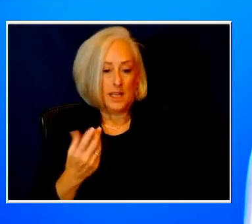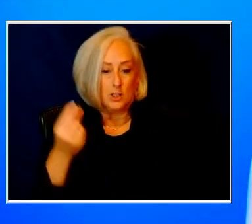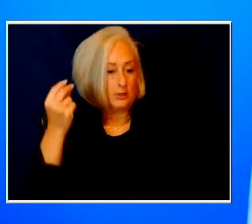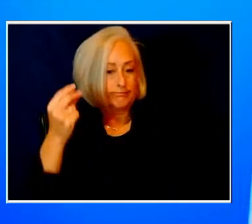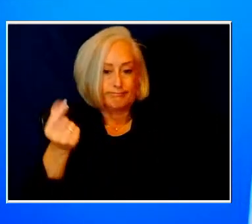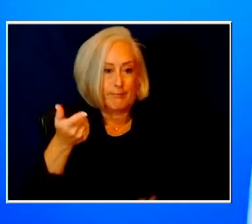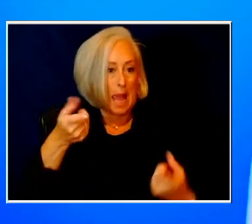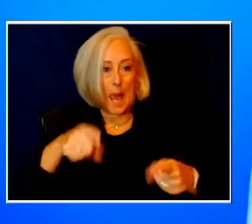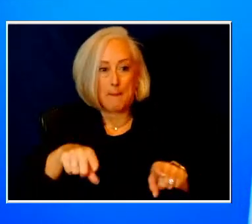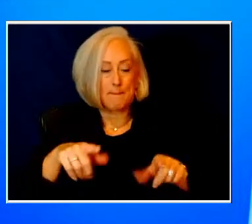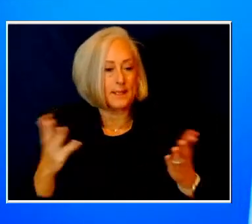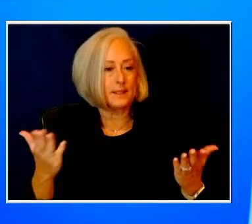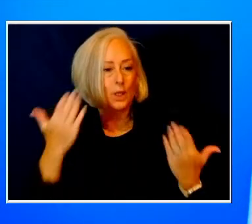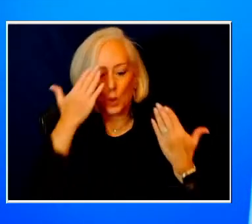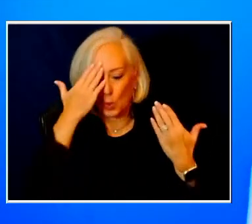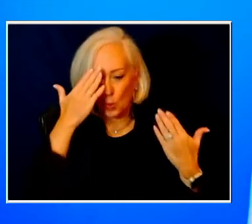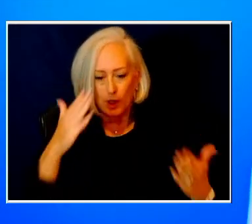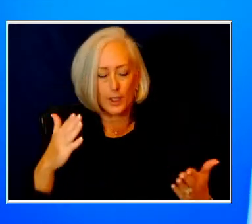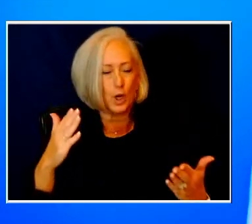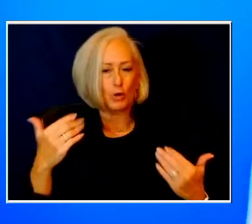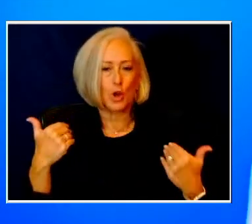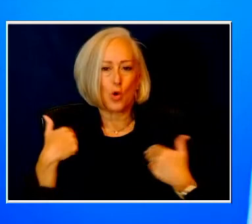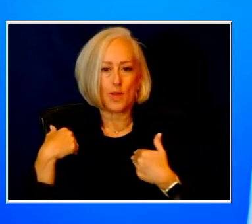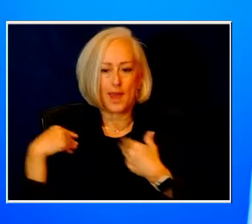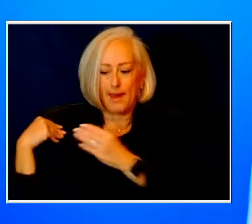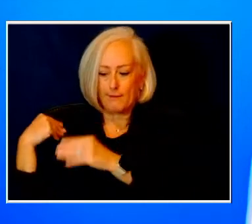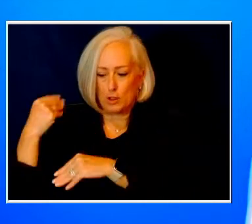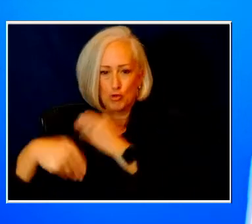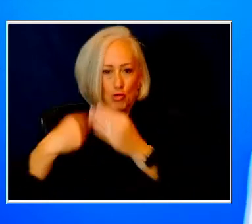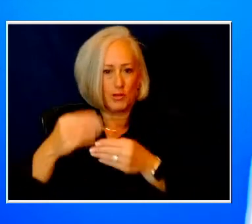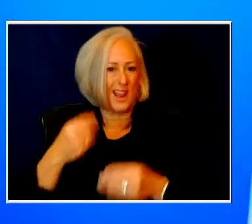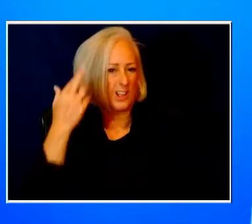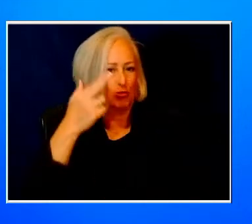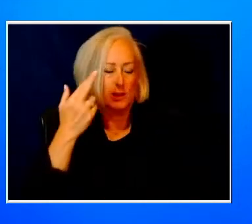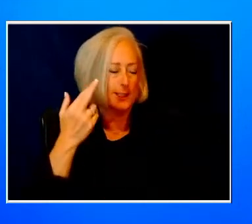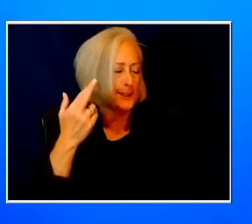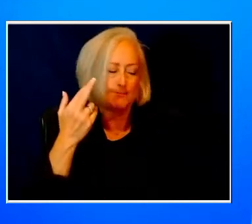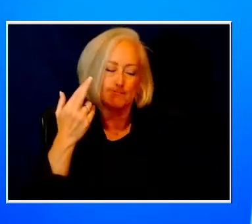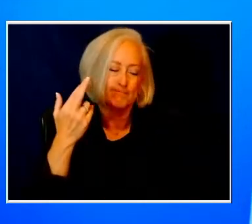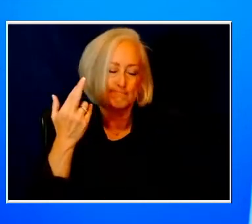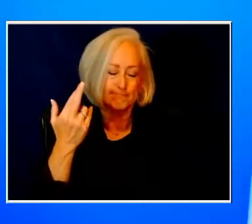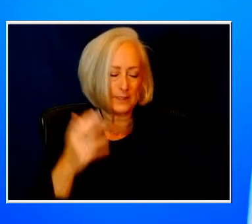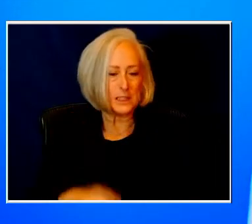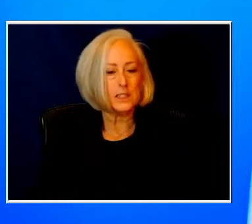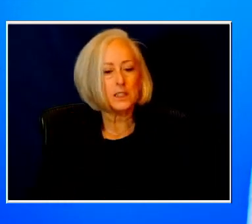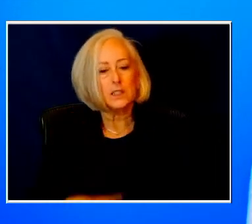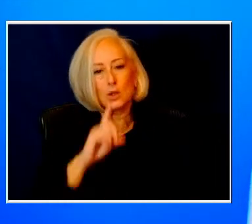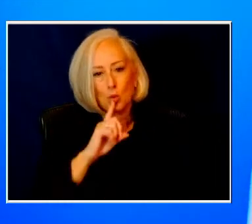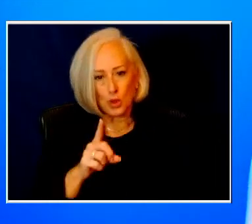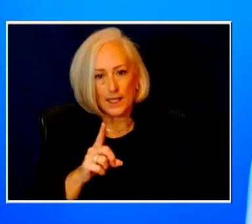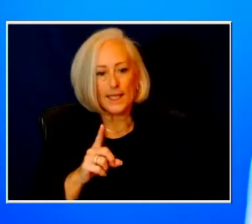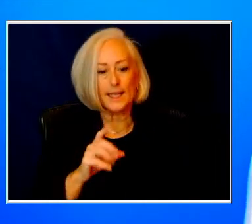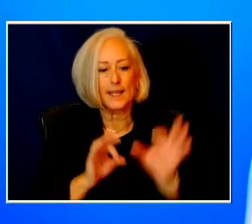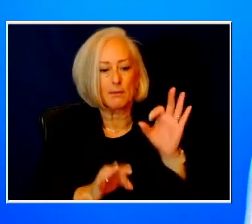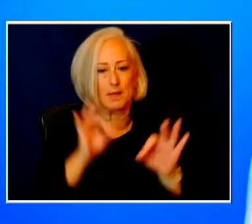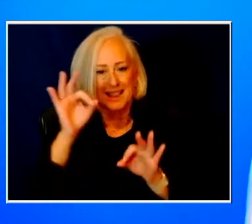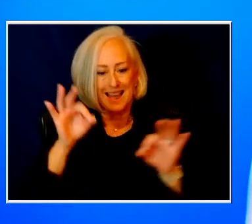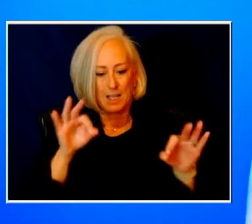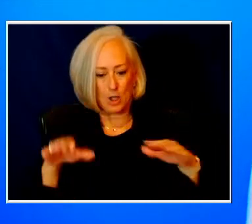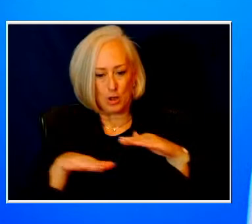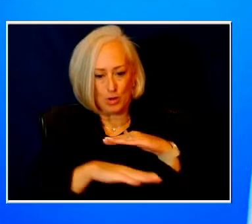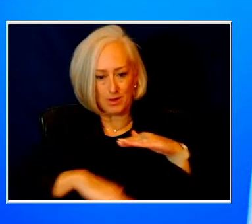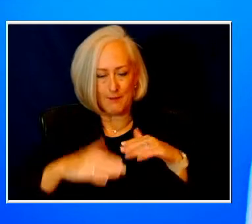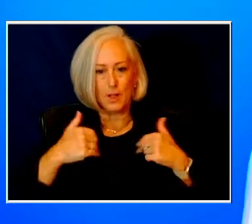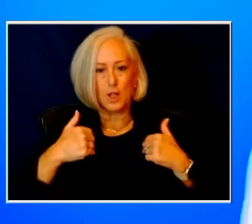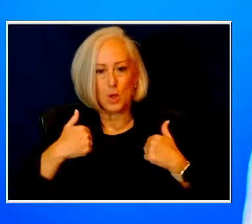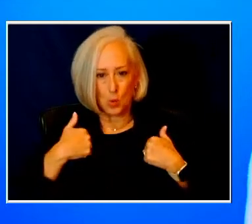there's a genetic cause for it. Obviously, at the basic, molecular level, there is a gene that has something's